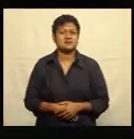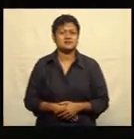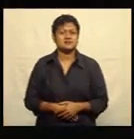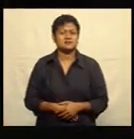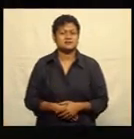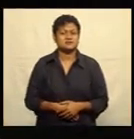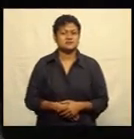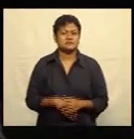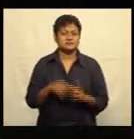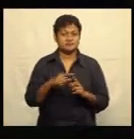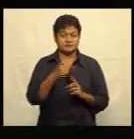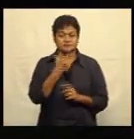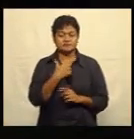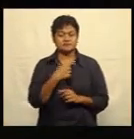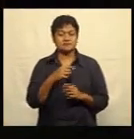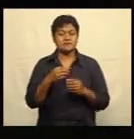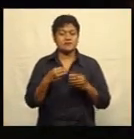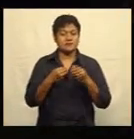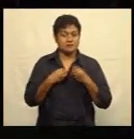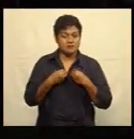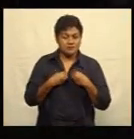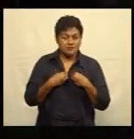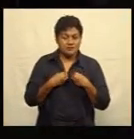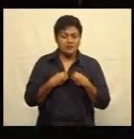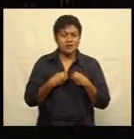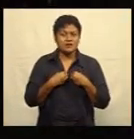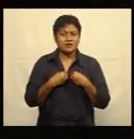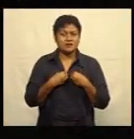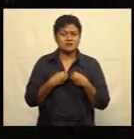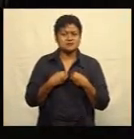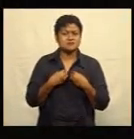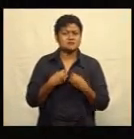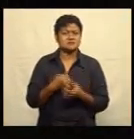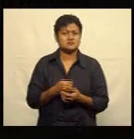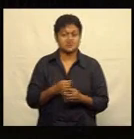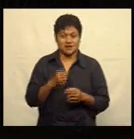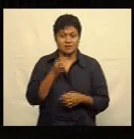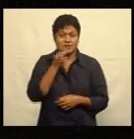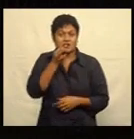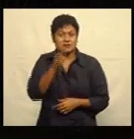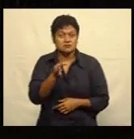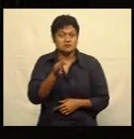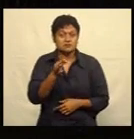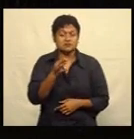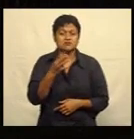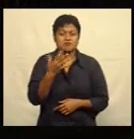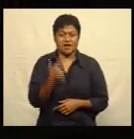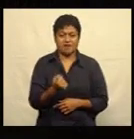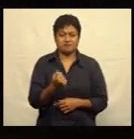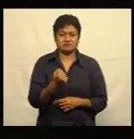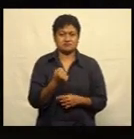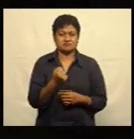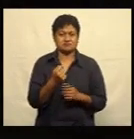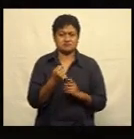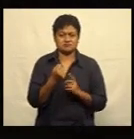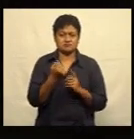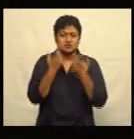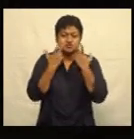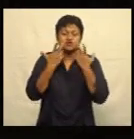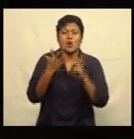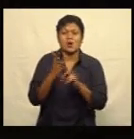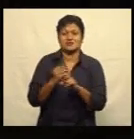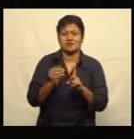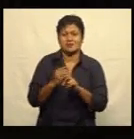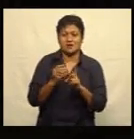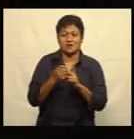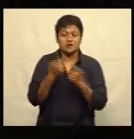Edwin, businesses, especially retail outlets, rather, are being asked to be role models, as customers to show the Care